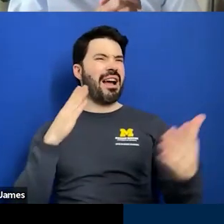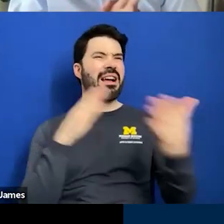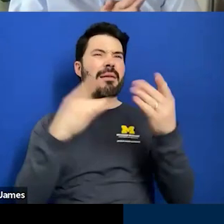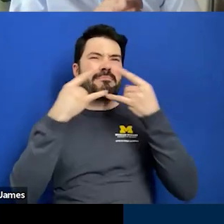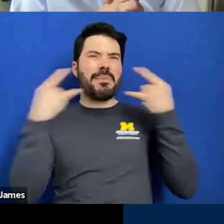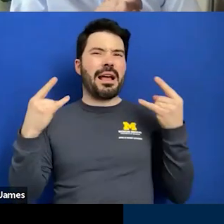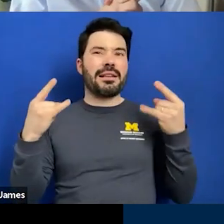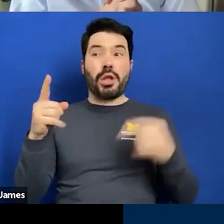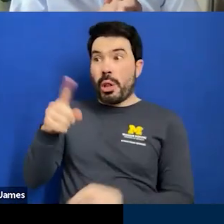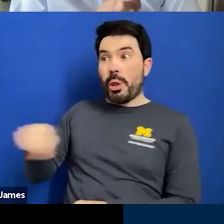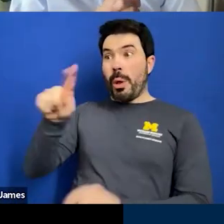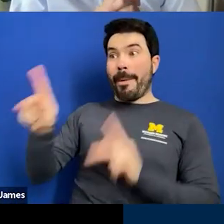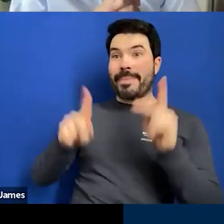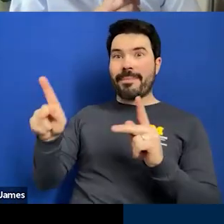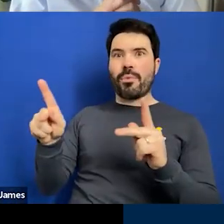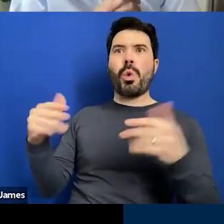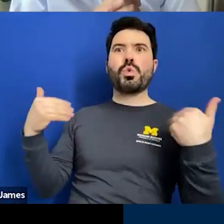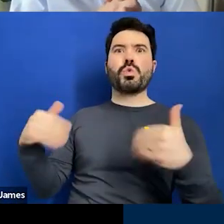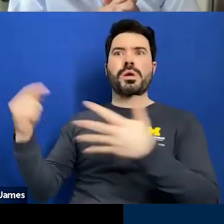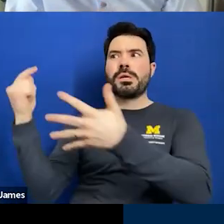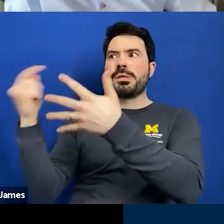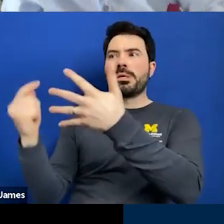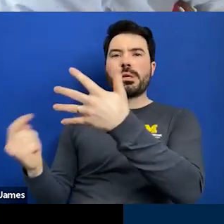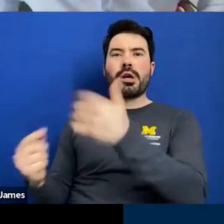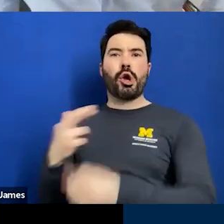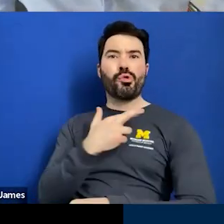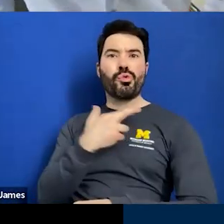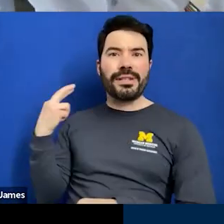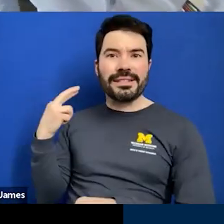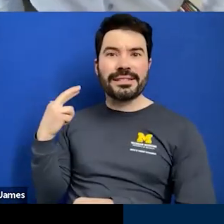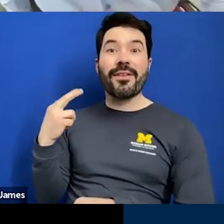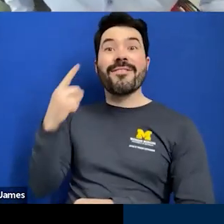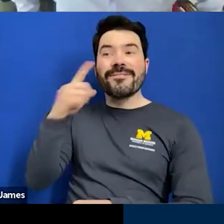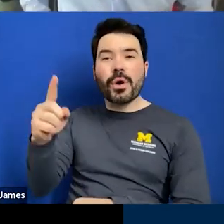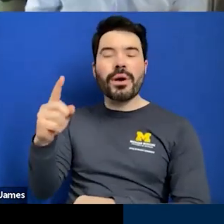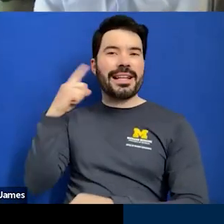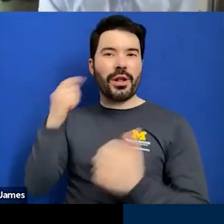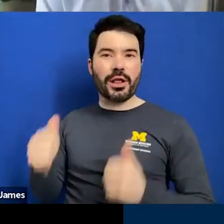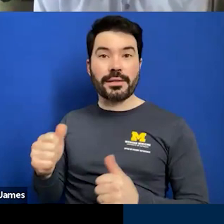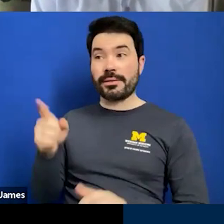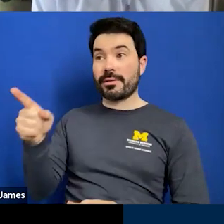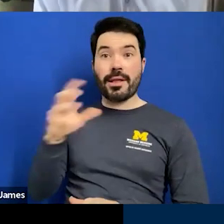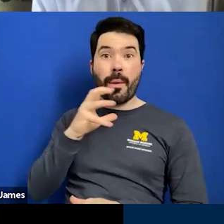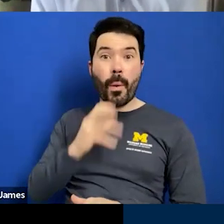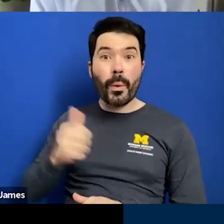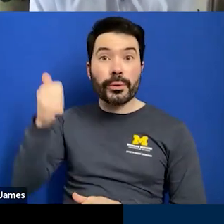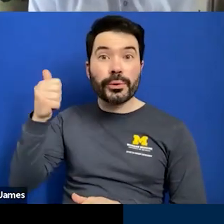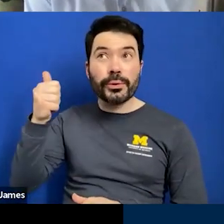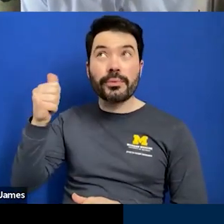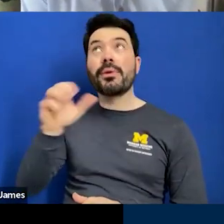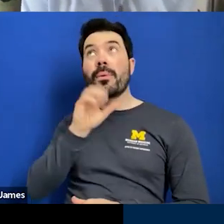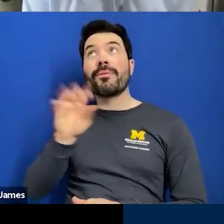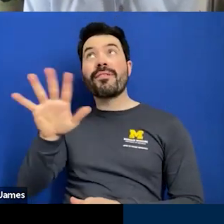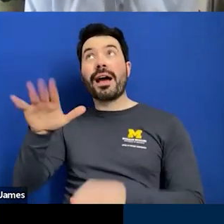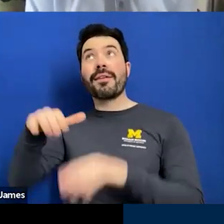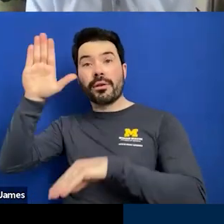people who have the greatest risk factors for undiagnosed hearing loss. They are older, than 45 usually.